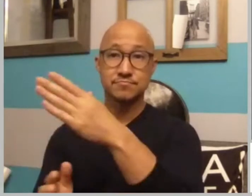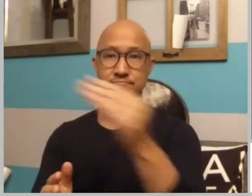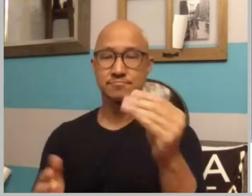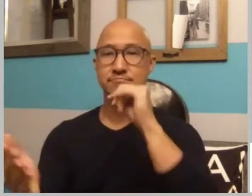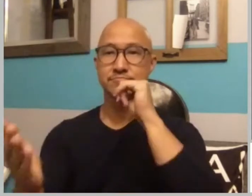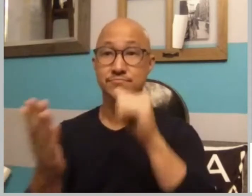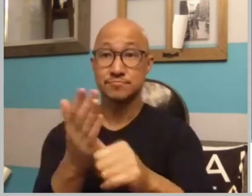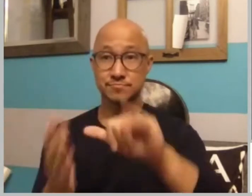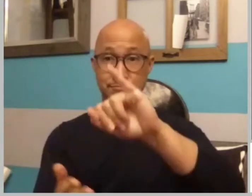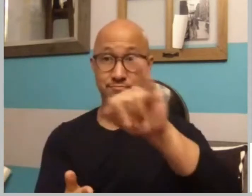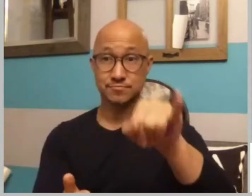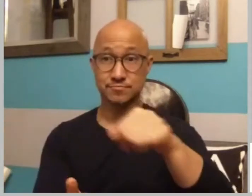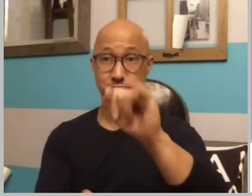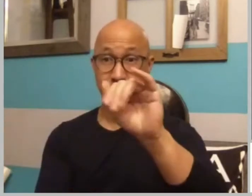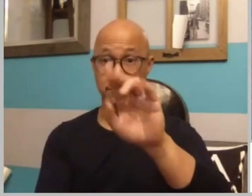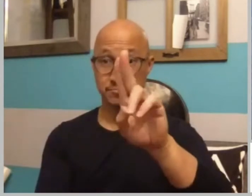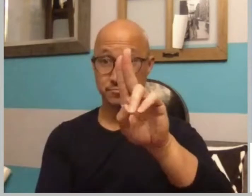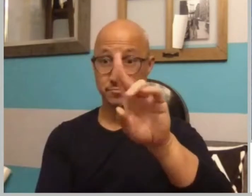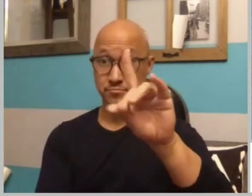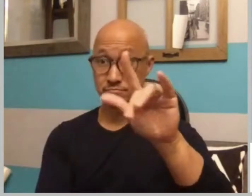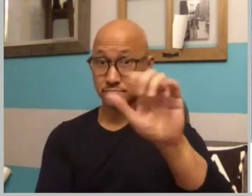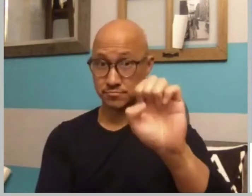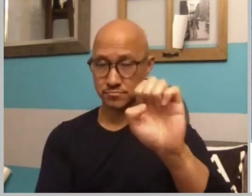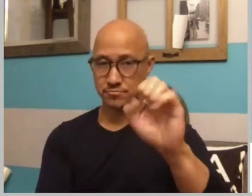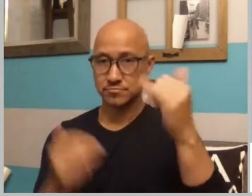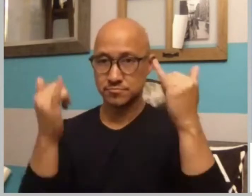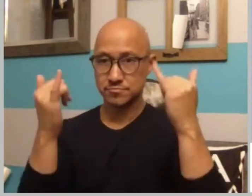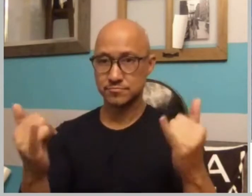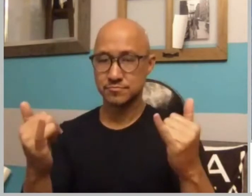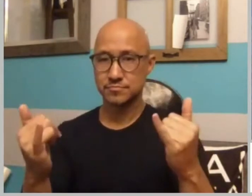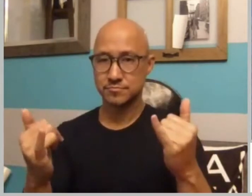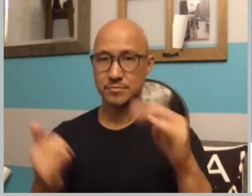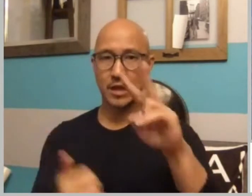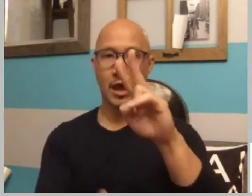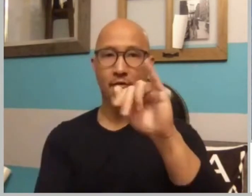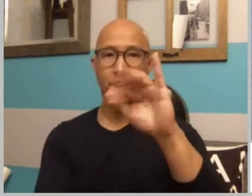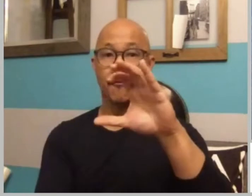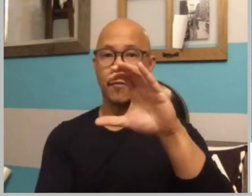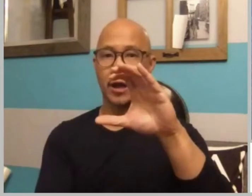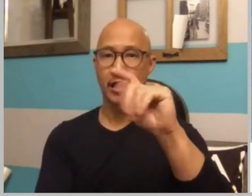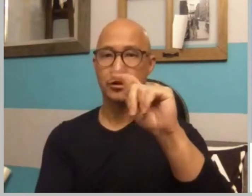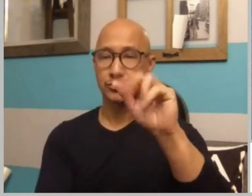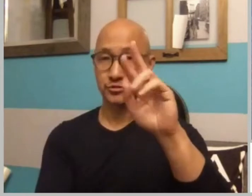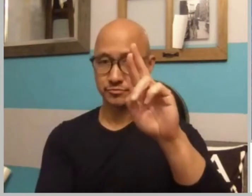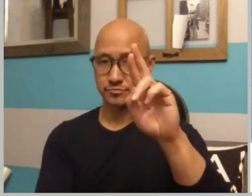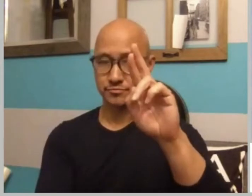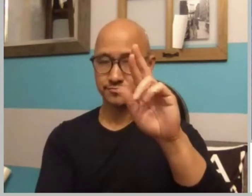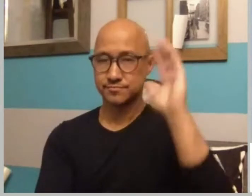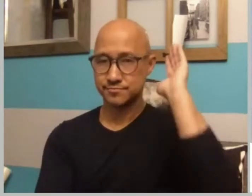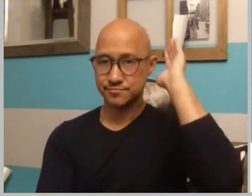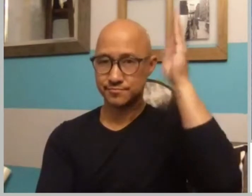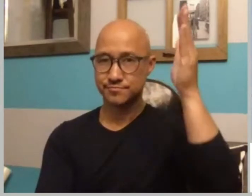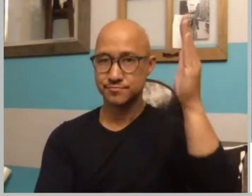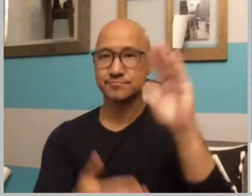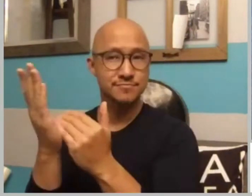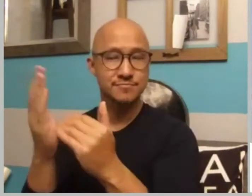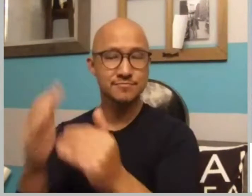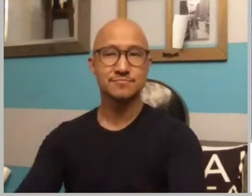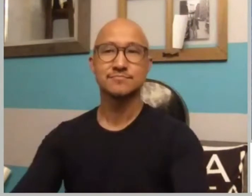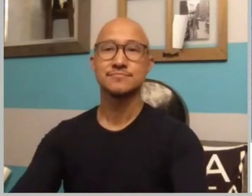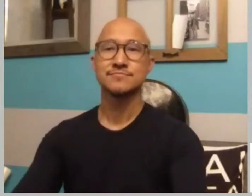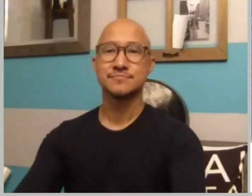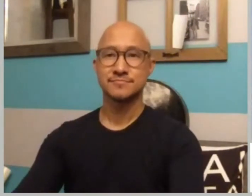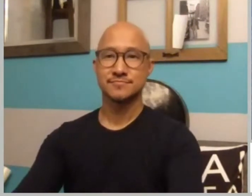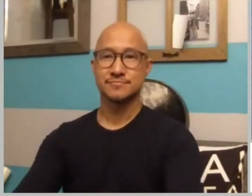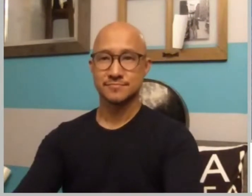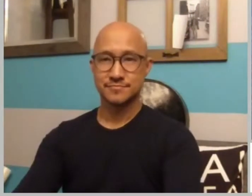of Jude. So we're going to have our brother Vic tonight give us the devotional. So he's going to take control of the screens. Go ahead, brother. Thank